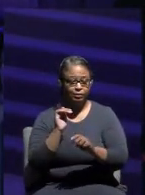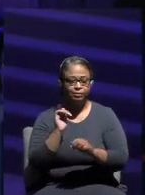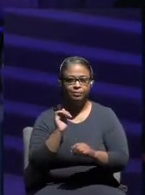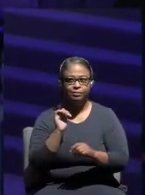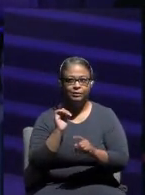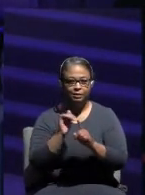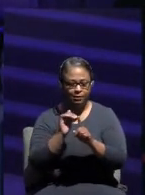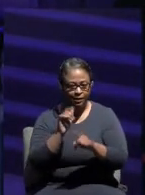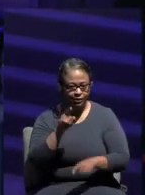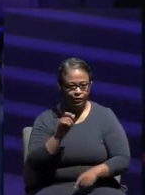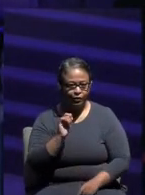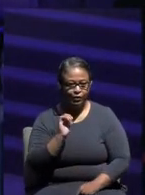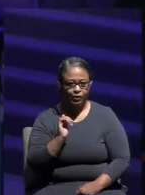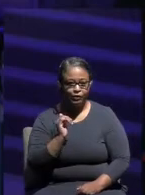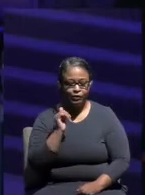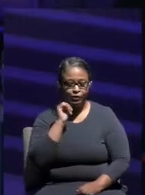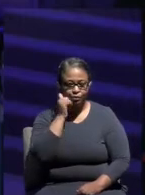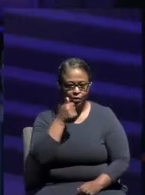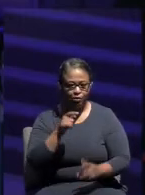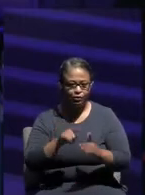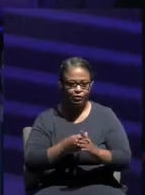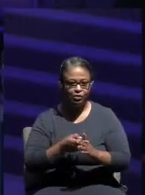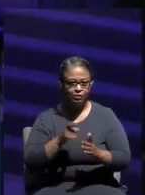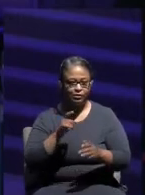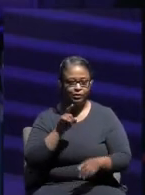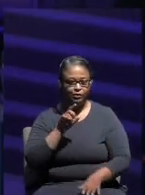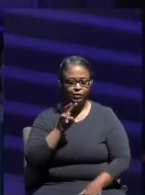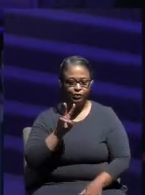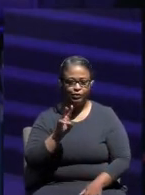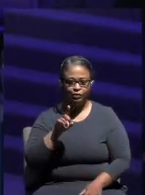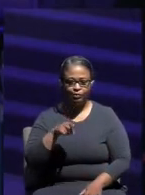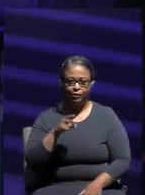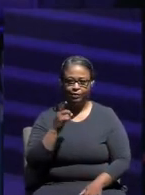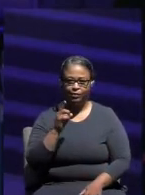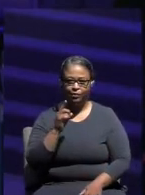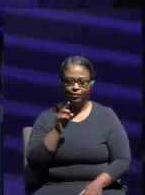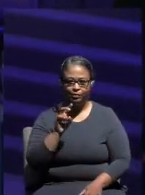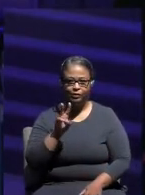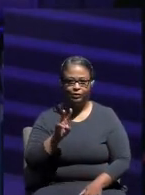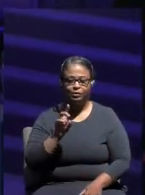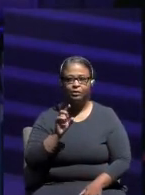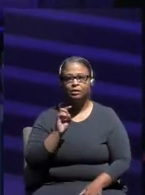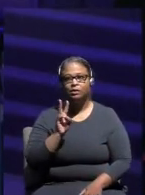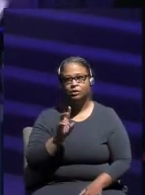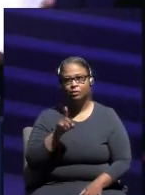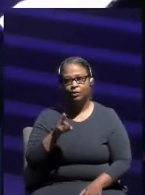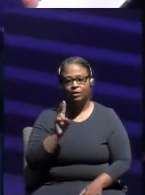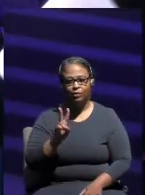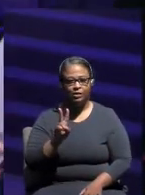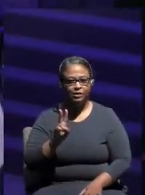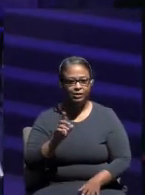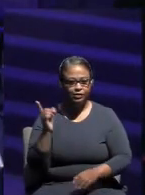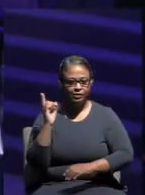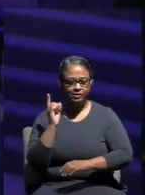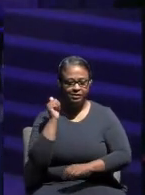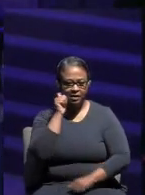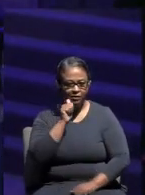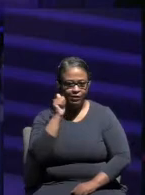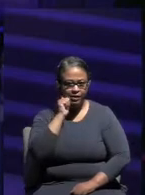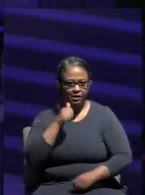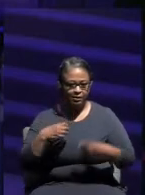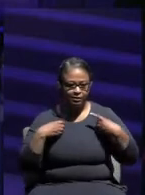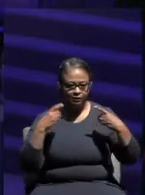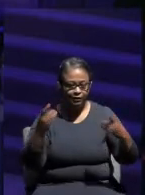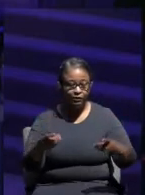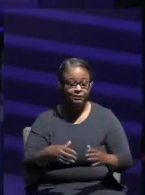2.1 in our devotion, 2.1 in our daily devotion. And you'll notice that